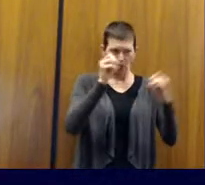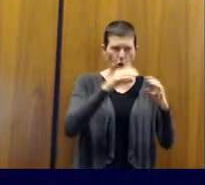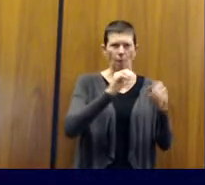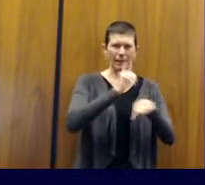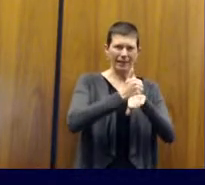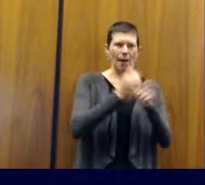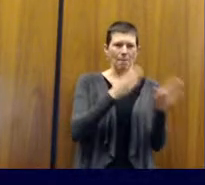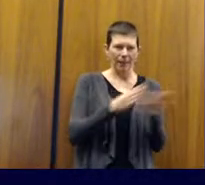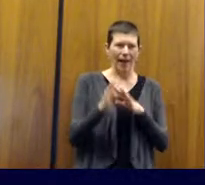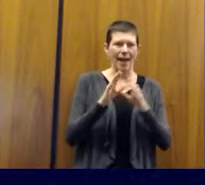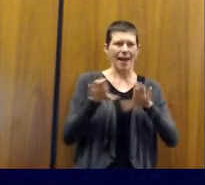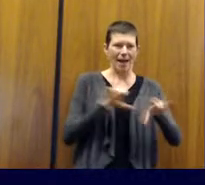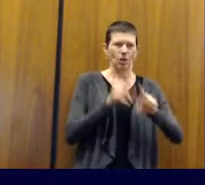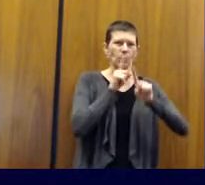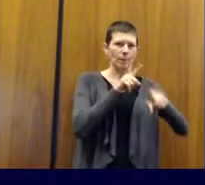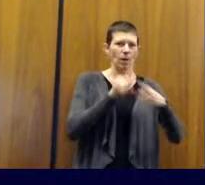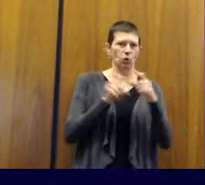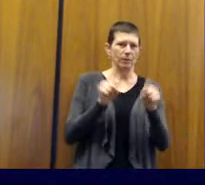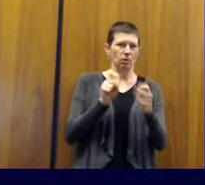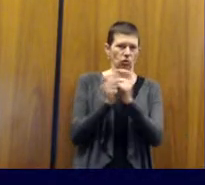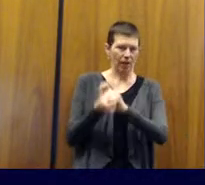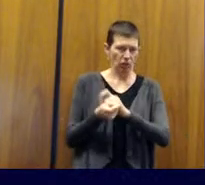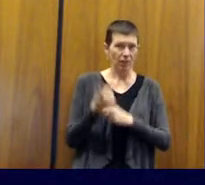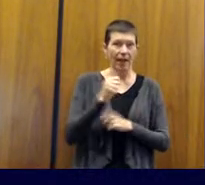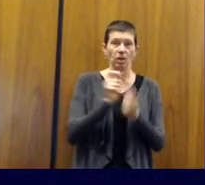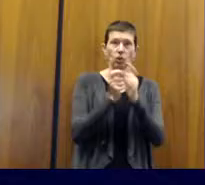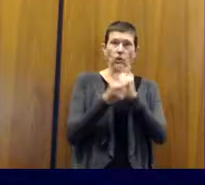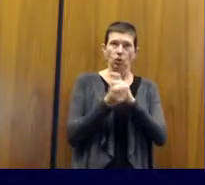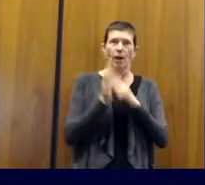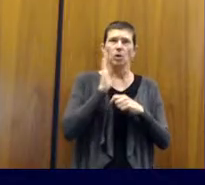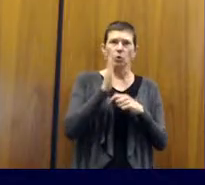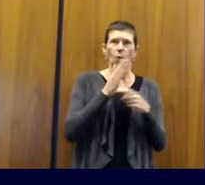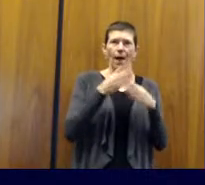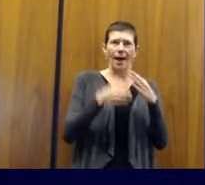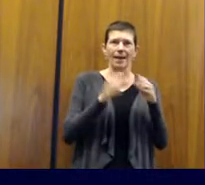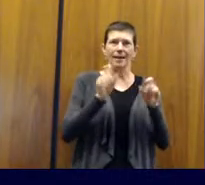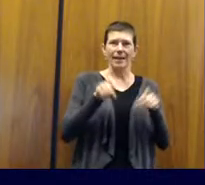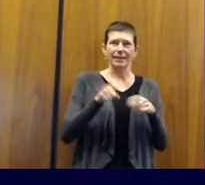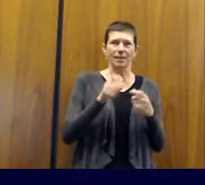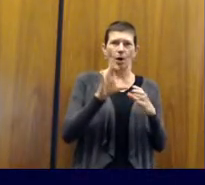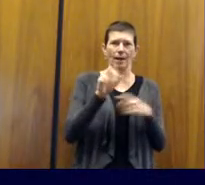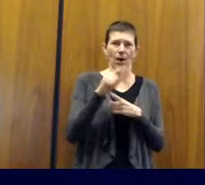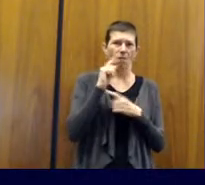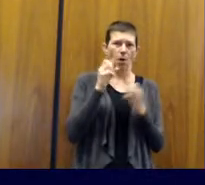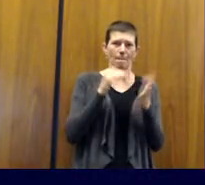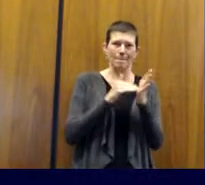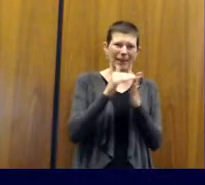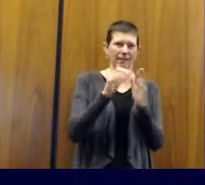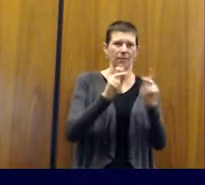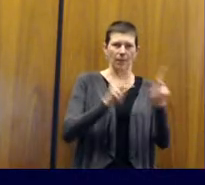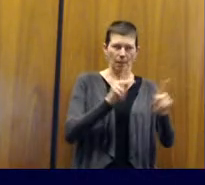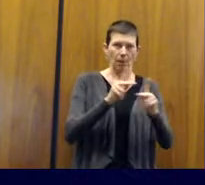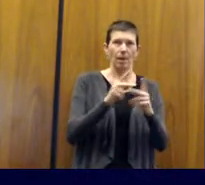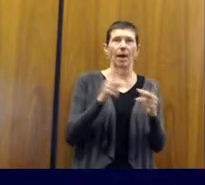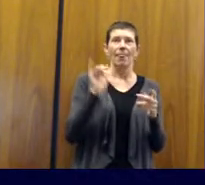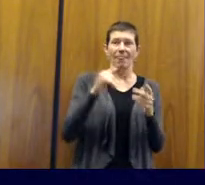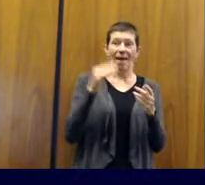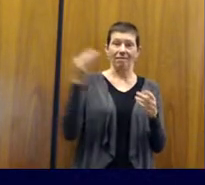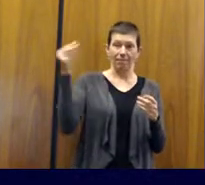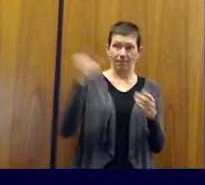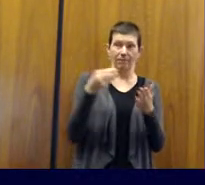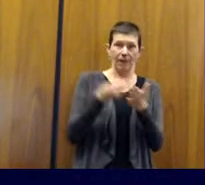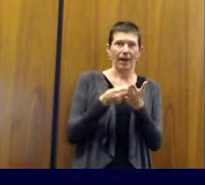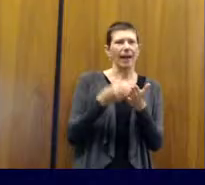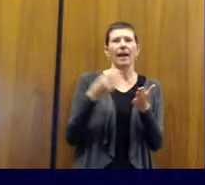action in response to the potential changes. Any change will end the necessary access to care for millions of people, and Medicaid funding impacts more than our